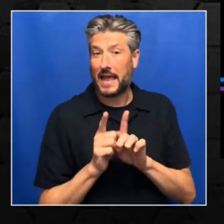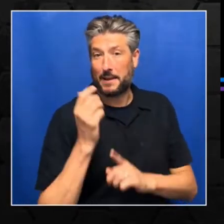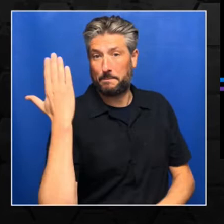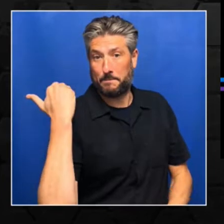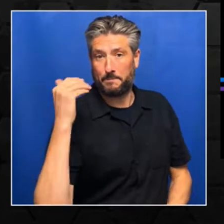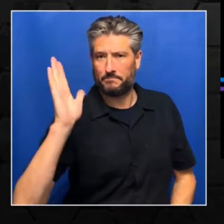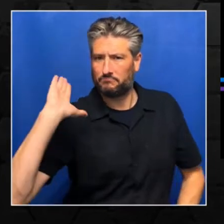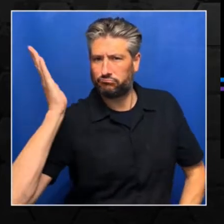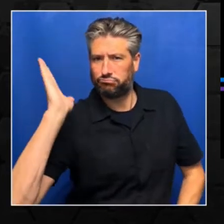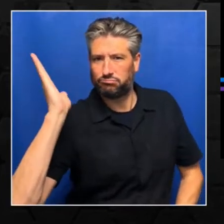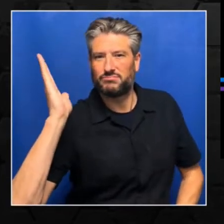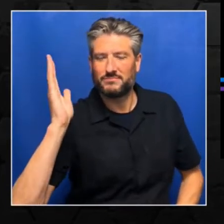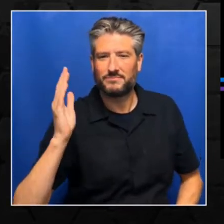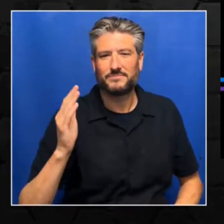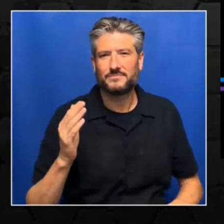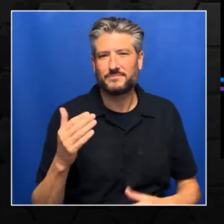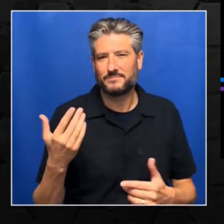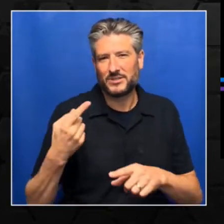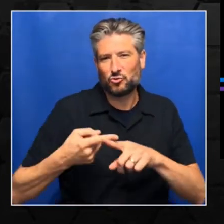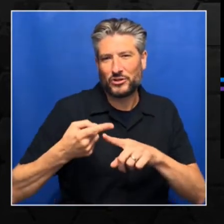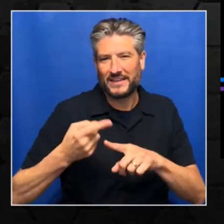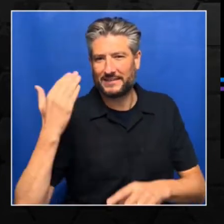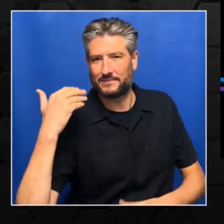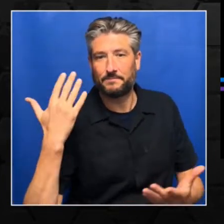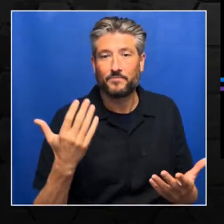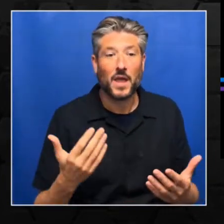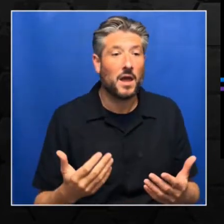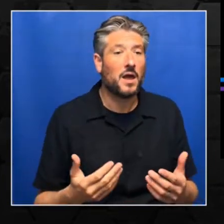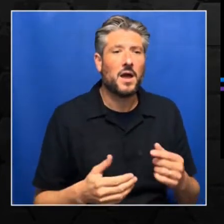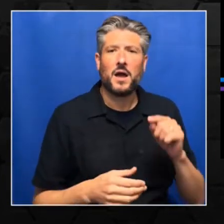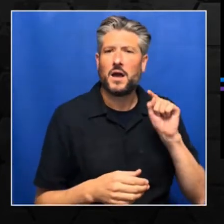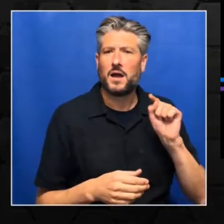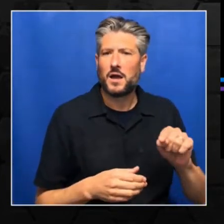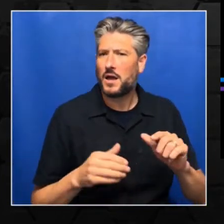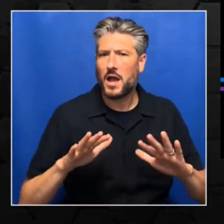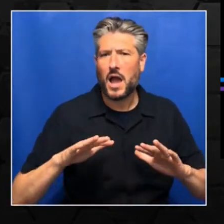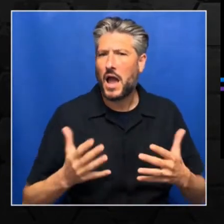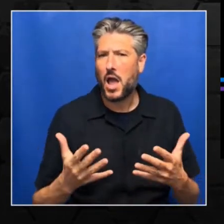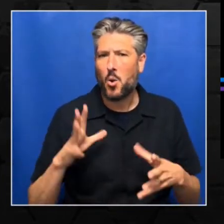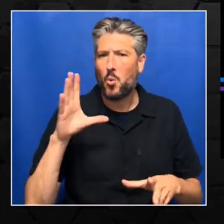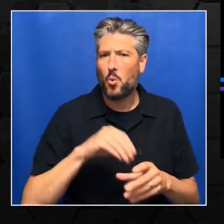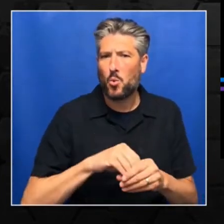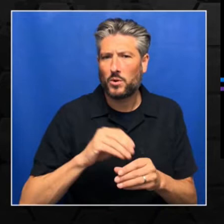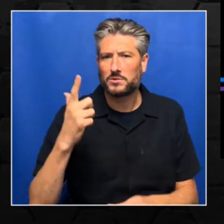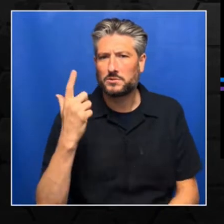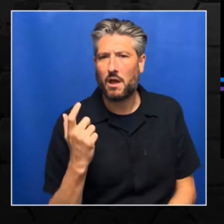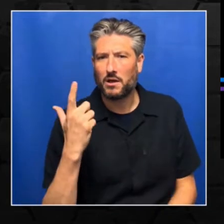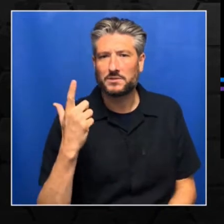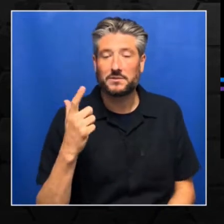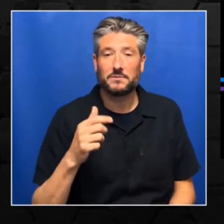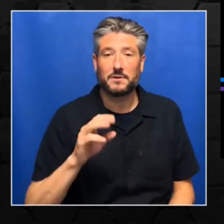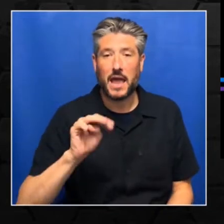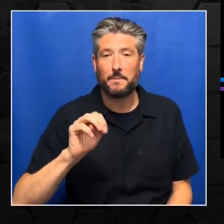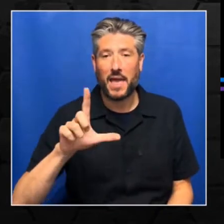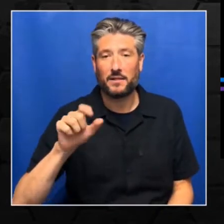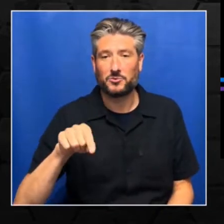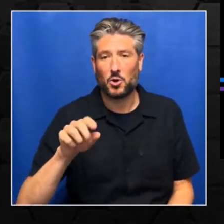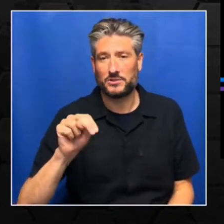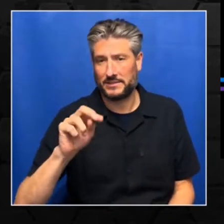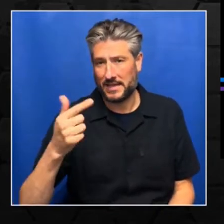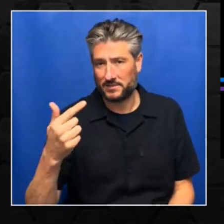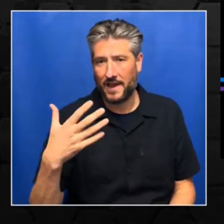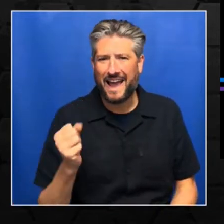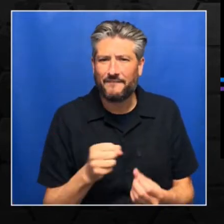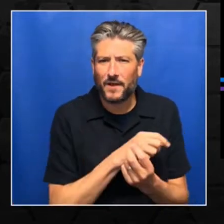with ML.NET, right? So how ML.NET offers 3 tools for us to get started with.